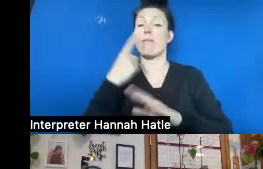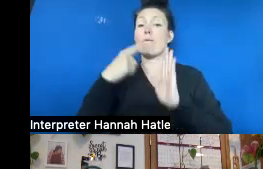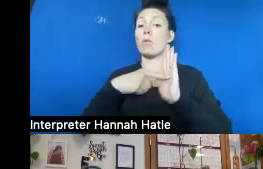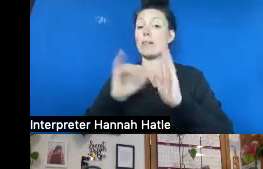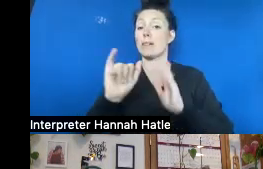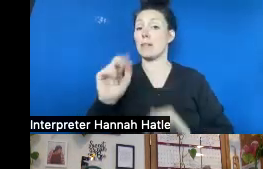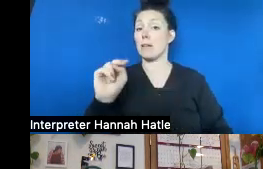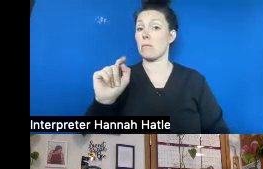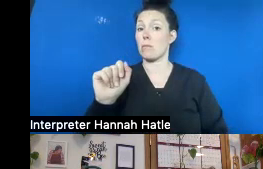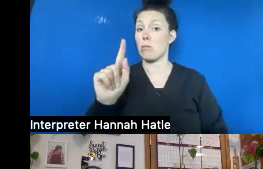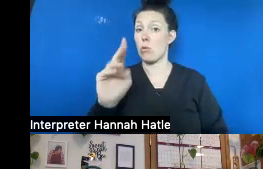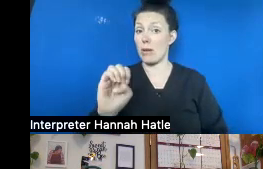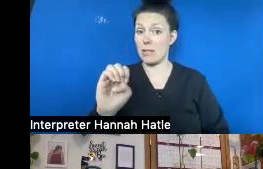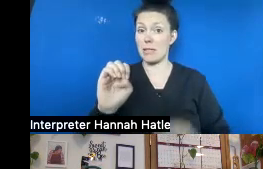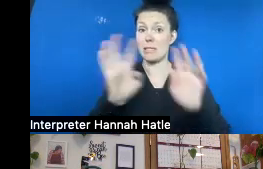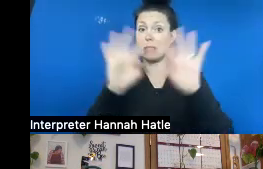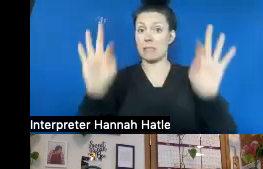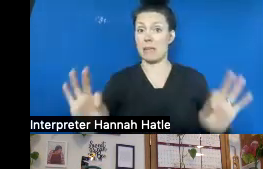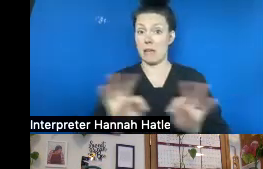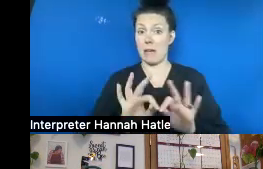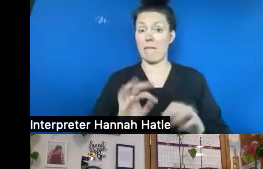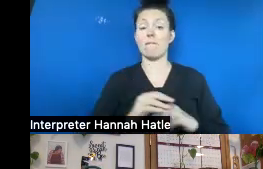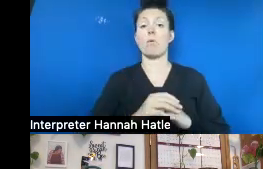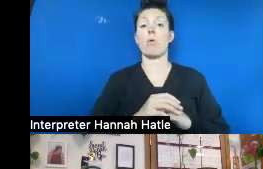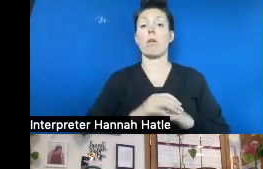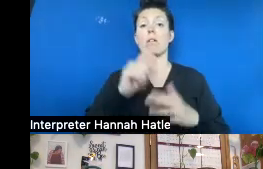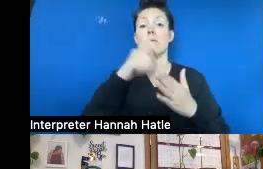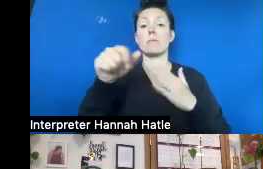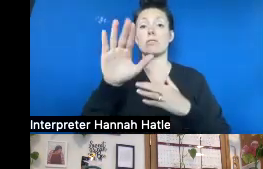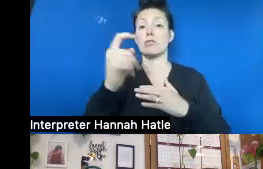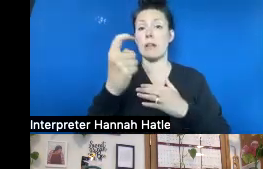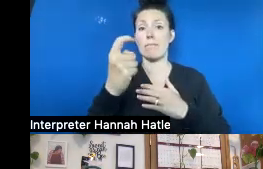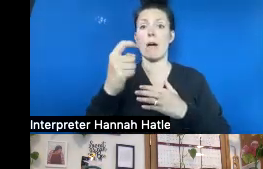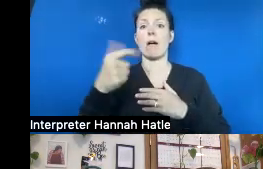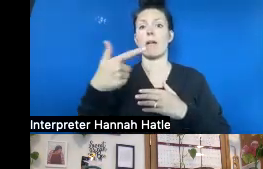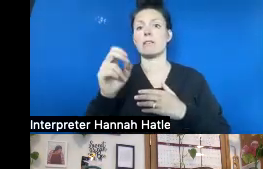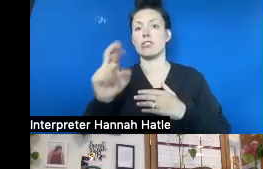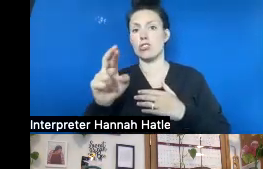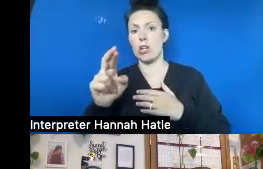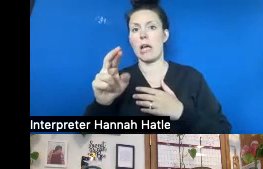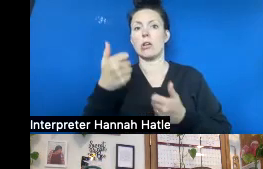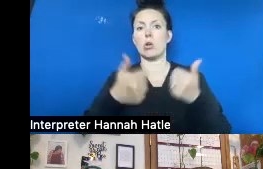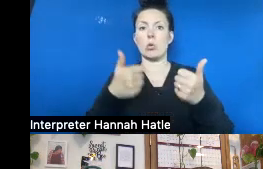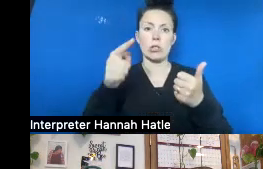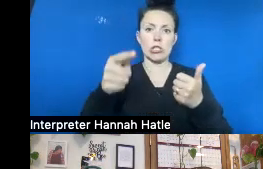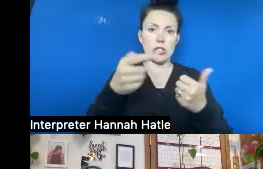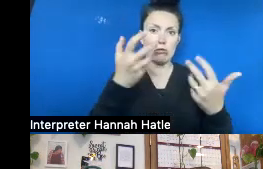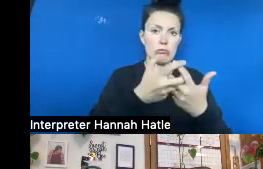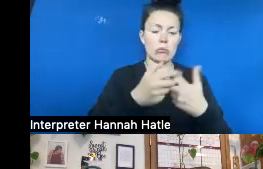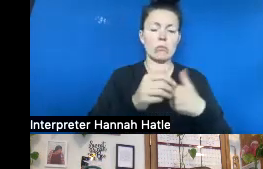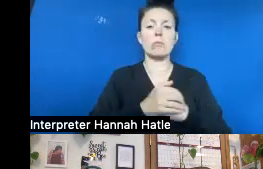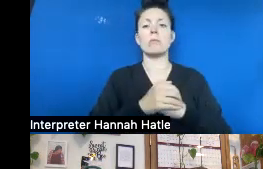or, you know, where you have to check the box of, you know, what gender you are. Or, but if you think about even